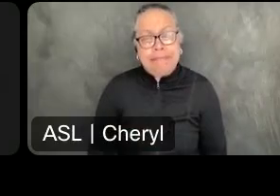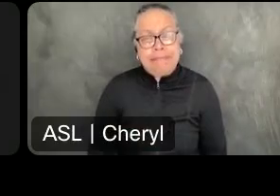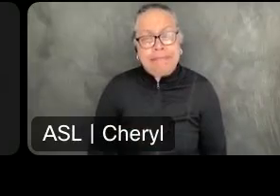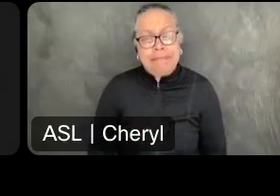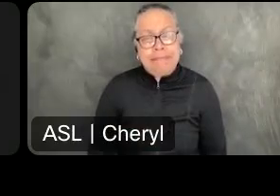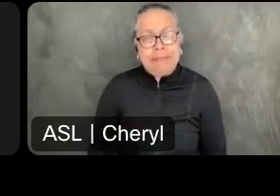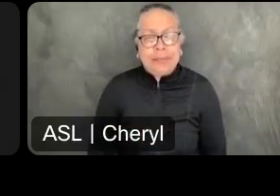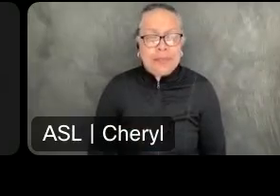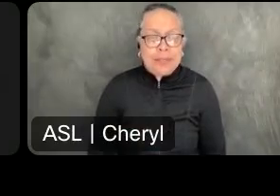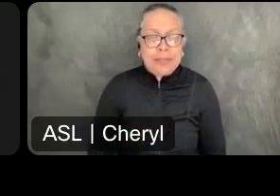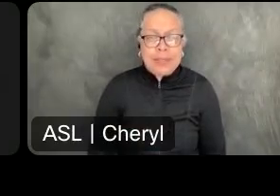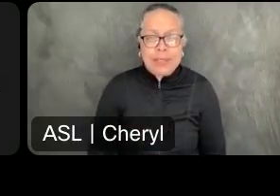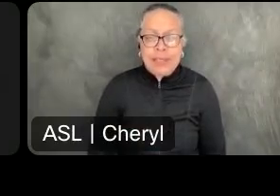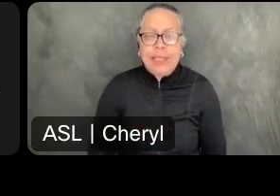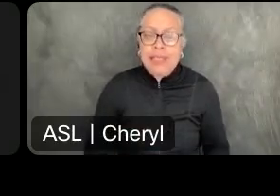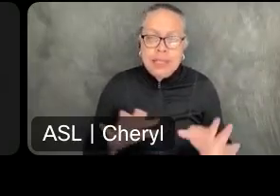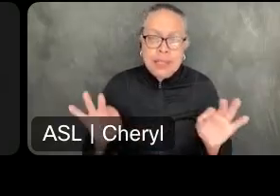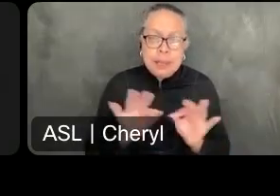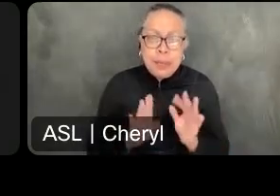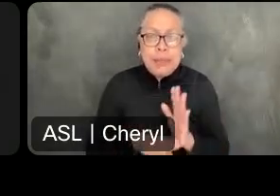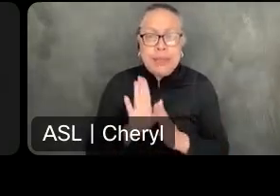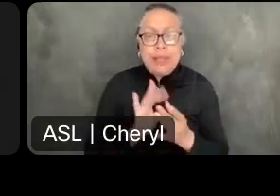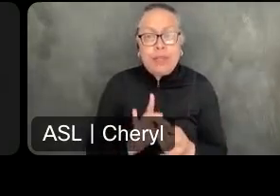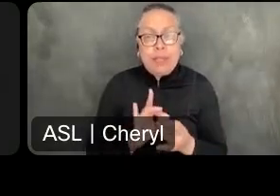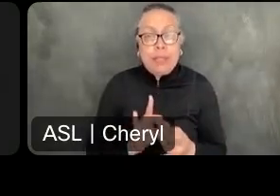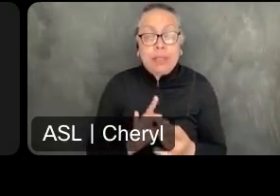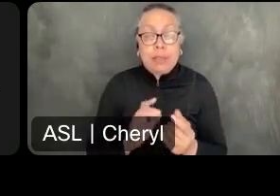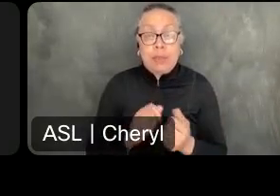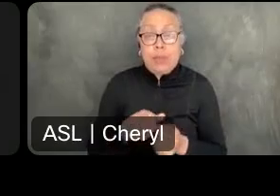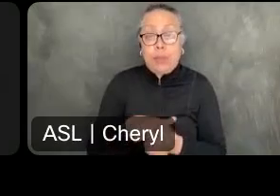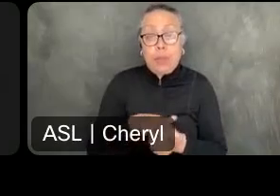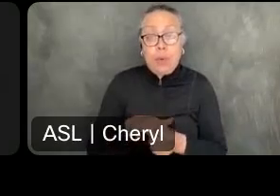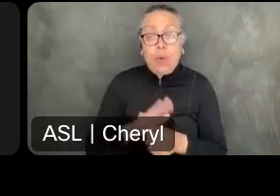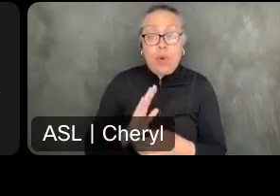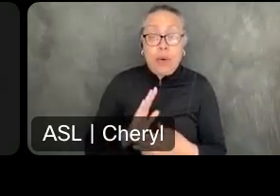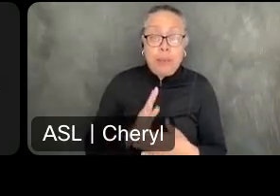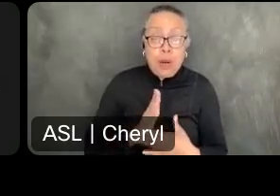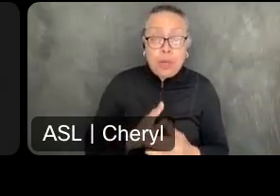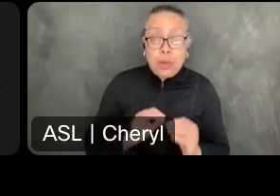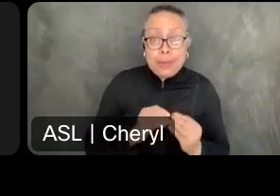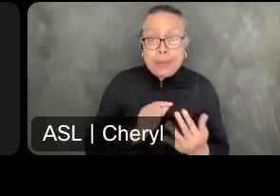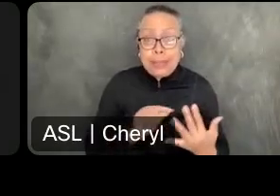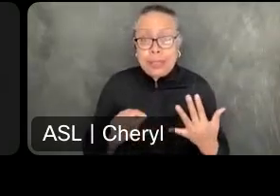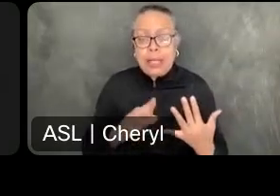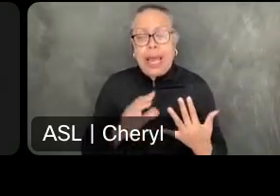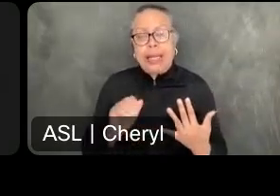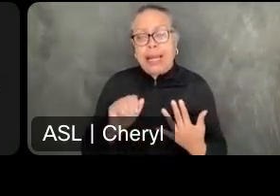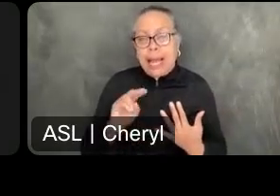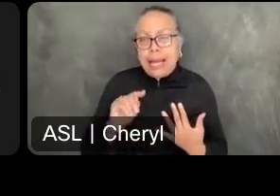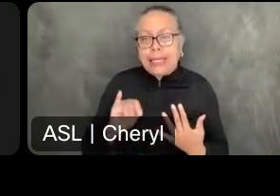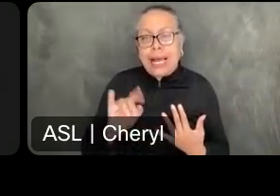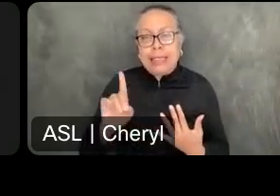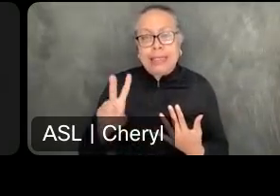We need to develop relationships with our local partners and anti-domestic violence advocacy